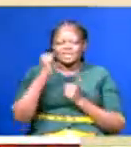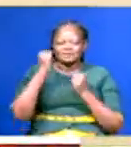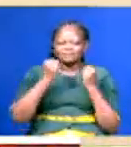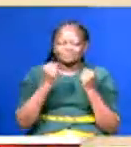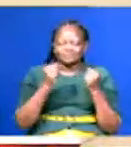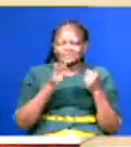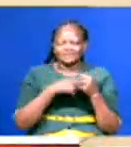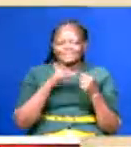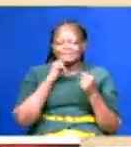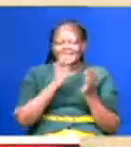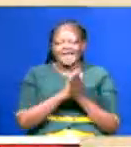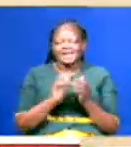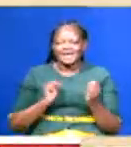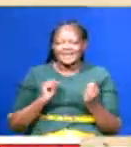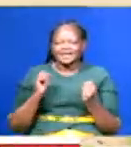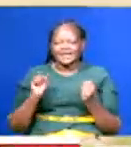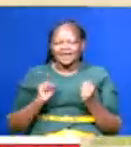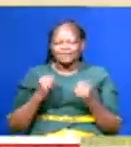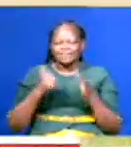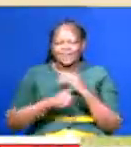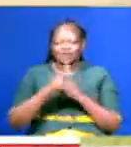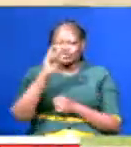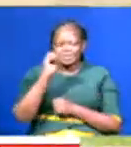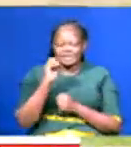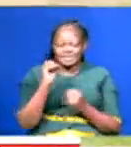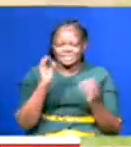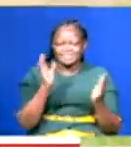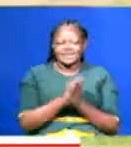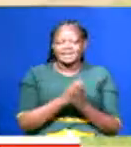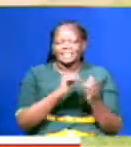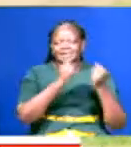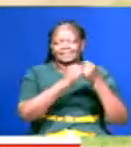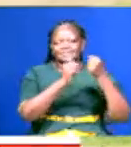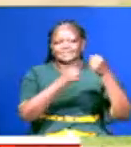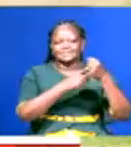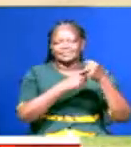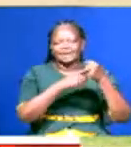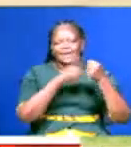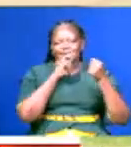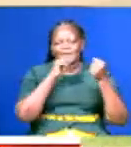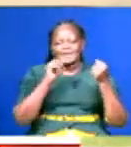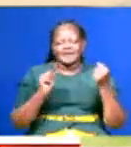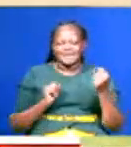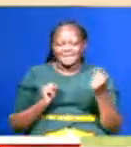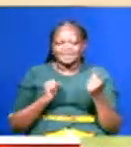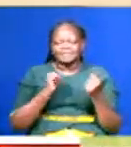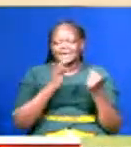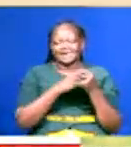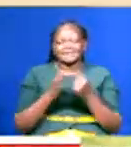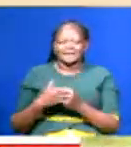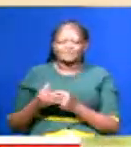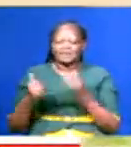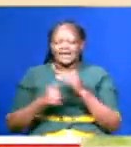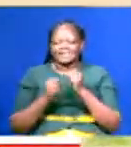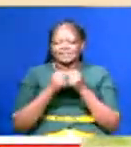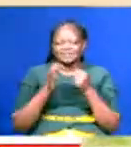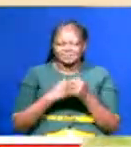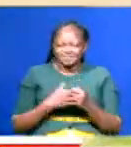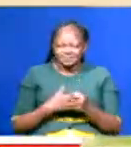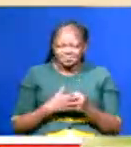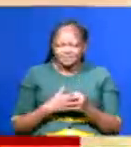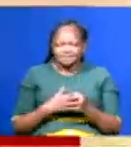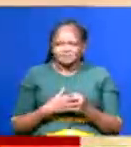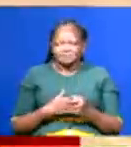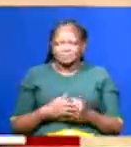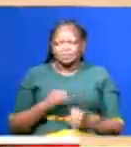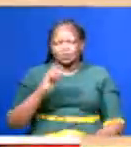men and 8 girls for the under 20 event, and a squad of 16, 8 boys and 8 girls for the under 18 event. Wesley Kibet will